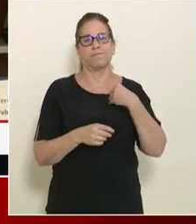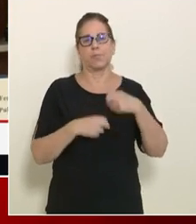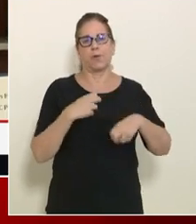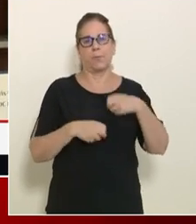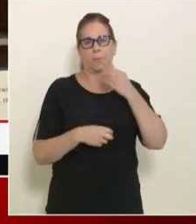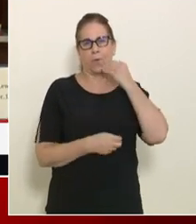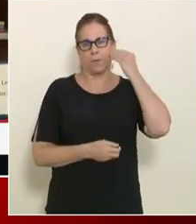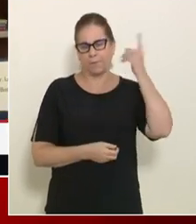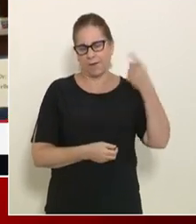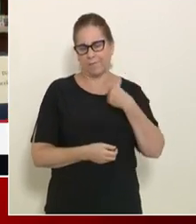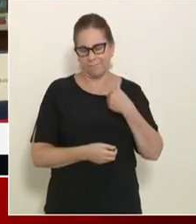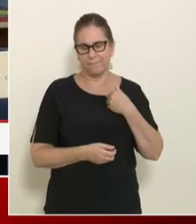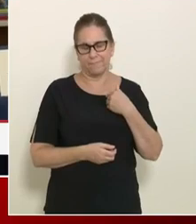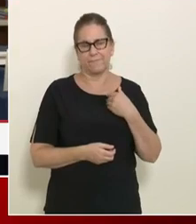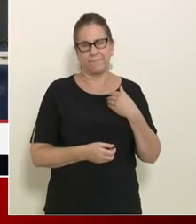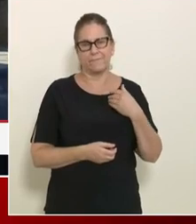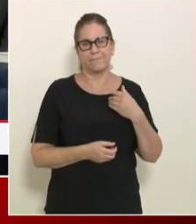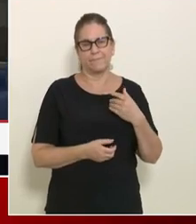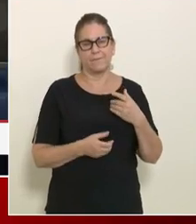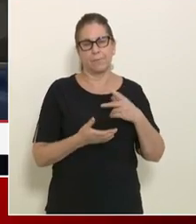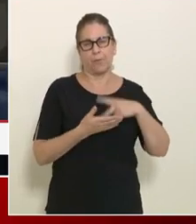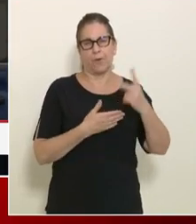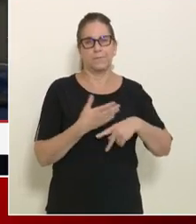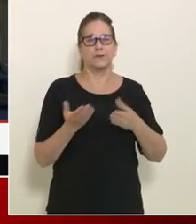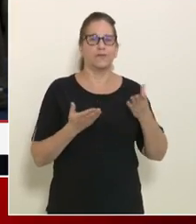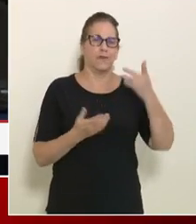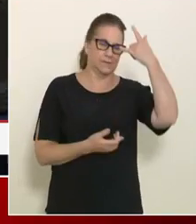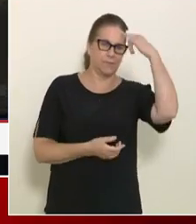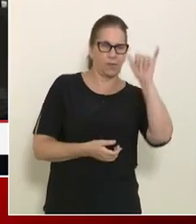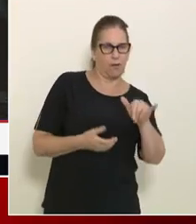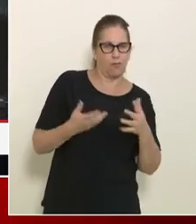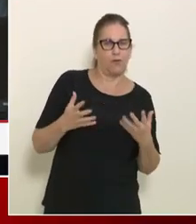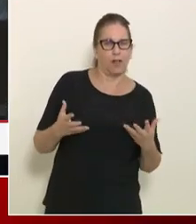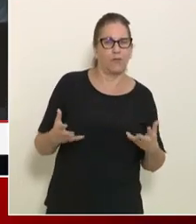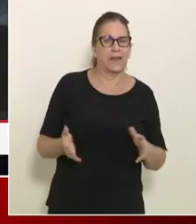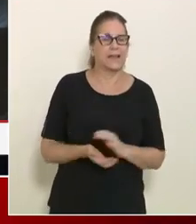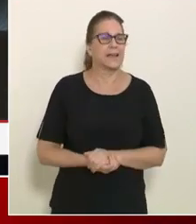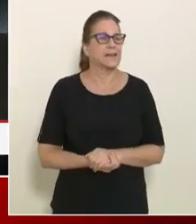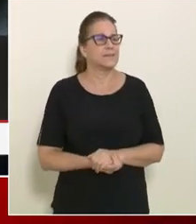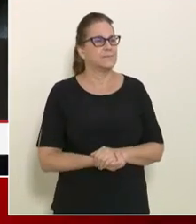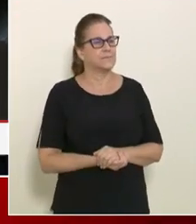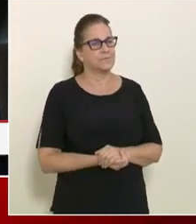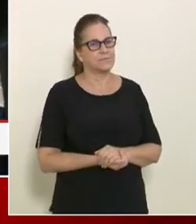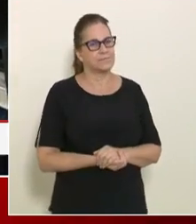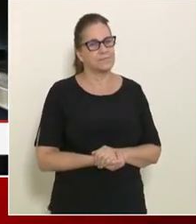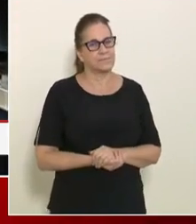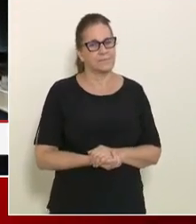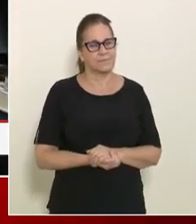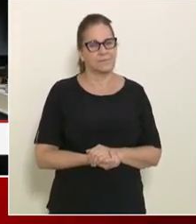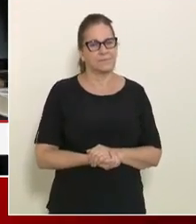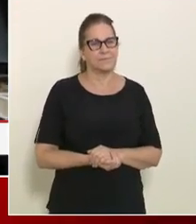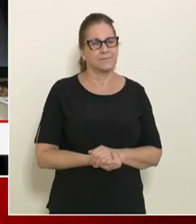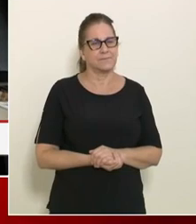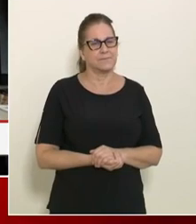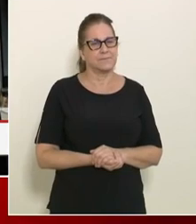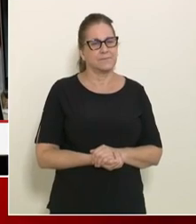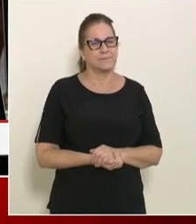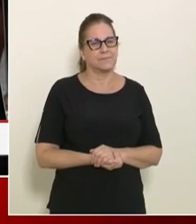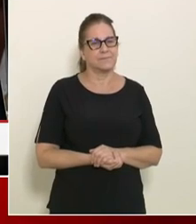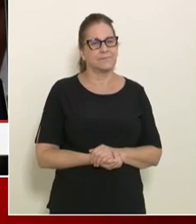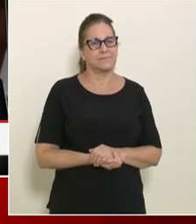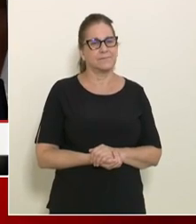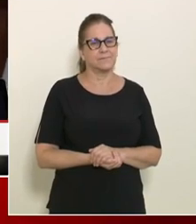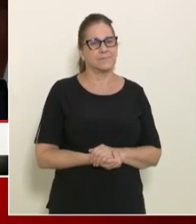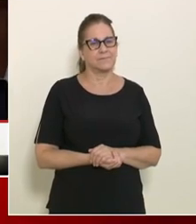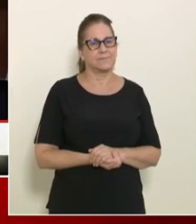Can I also just add on this point, because it's come up a couple times now. It's very important to us that families really understand that school is